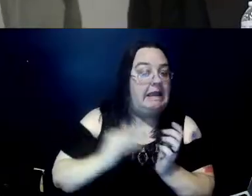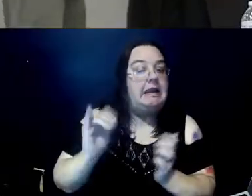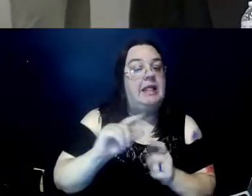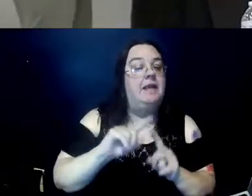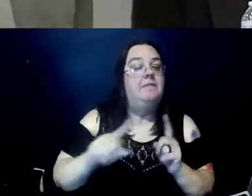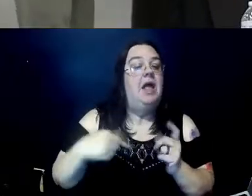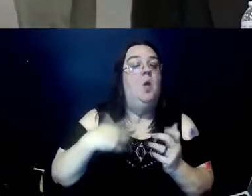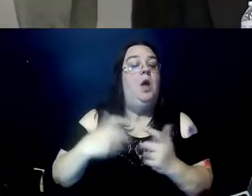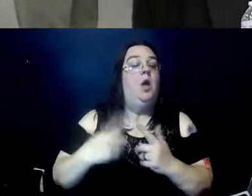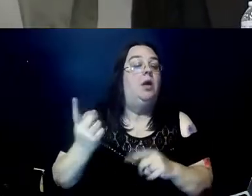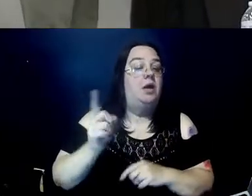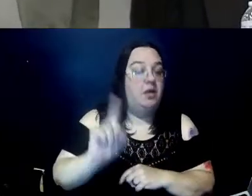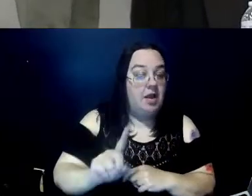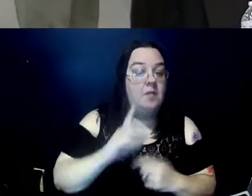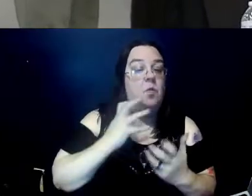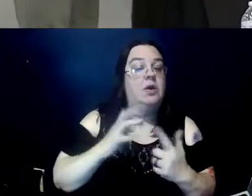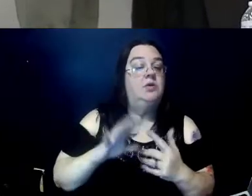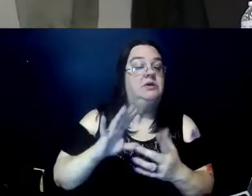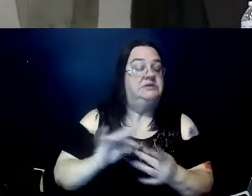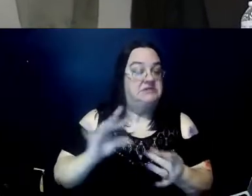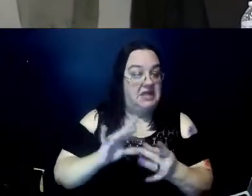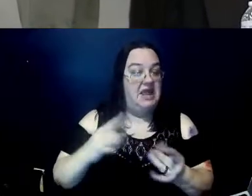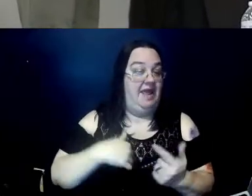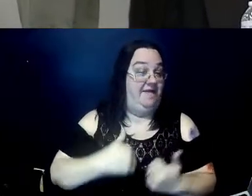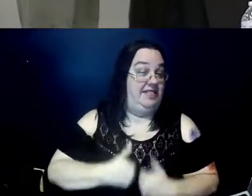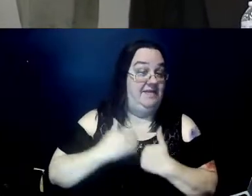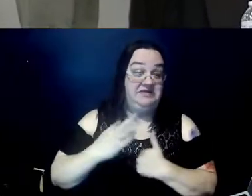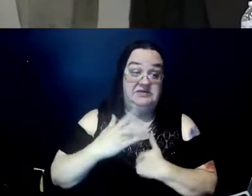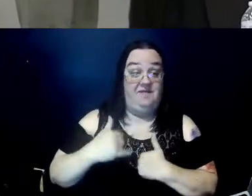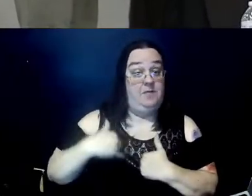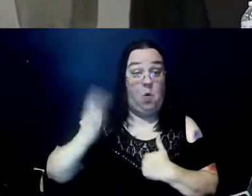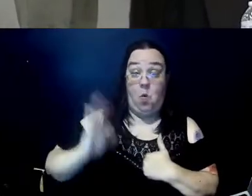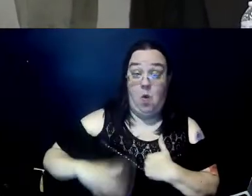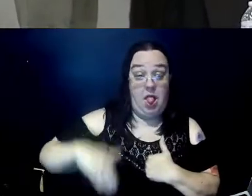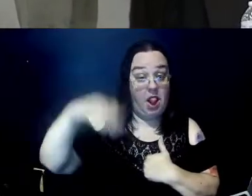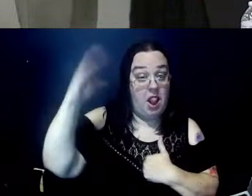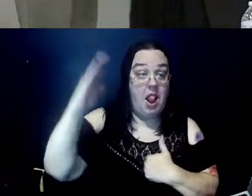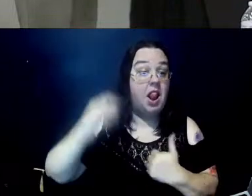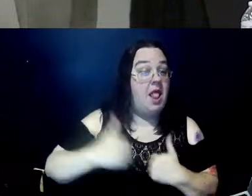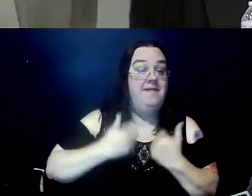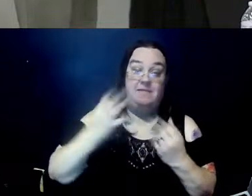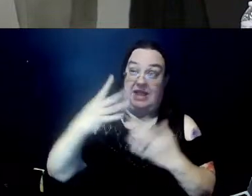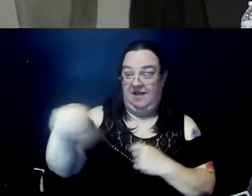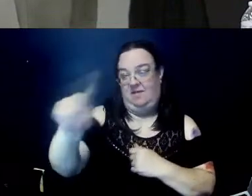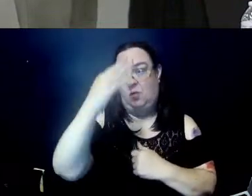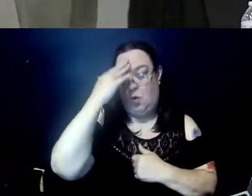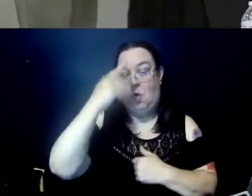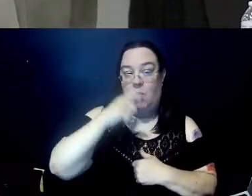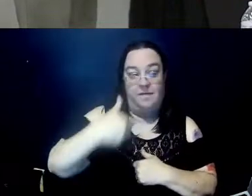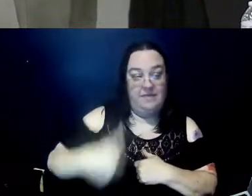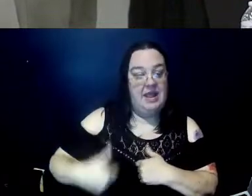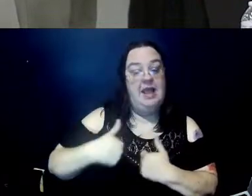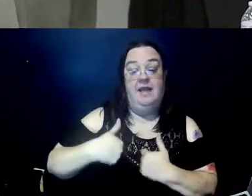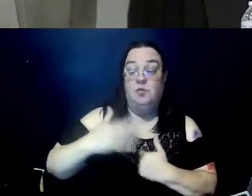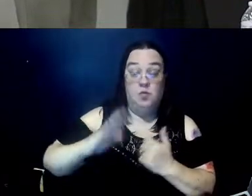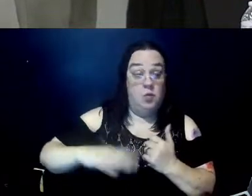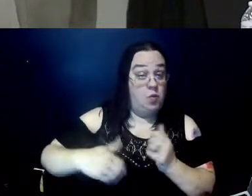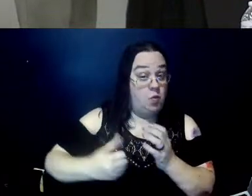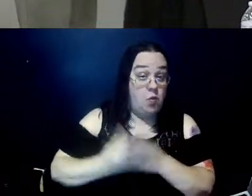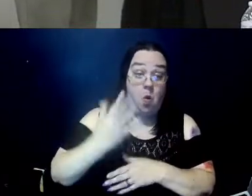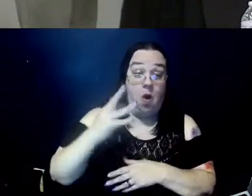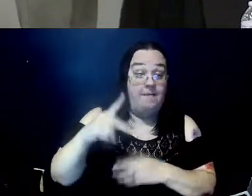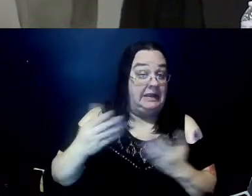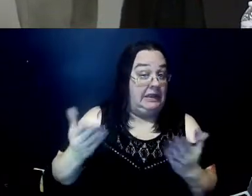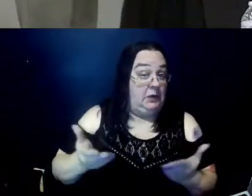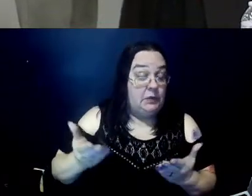up and say that, you know, I've lived in Cheverly my whole life. A lot of you know me. I've grown up here,